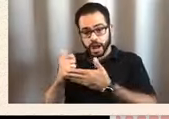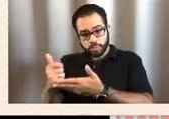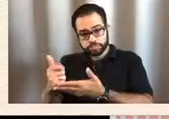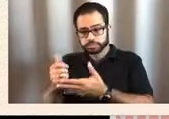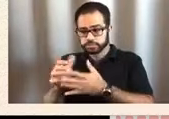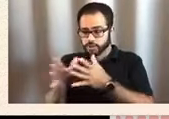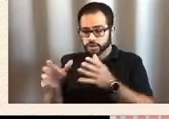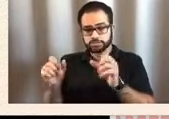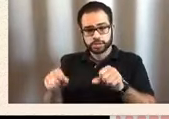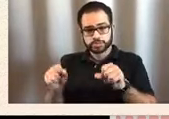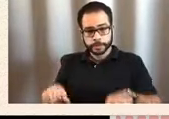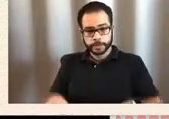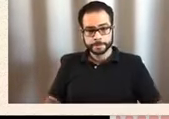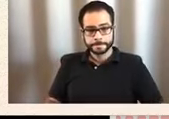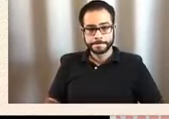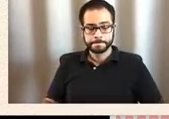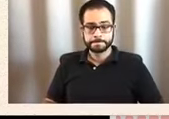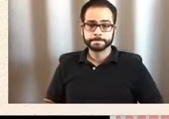possible.